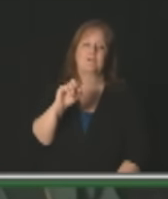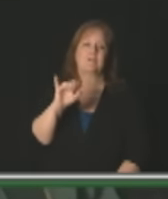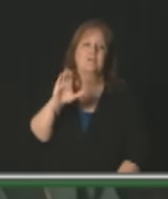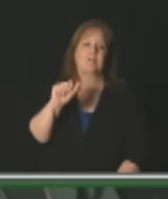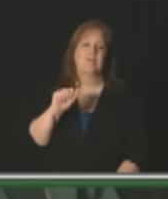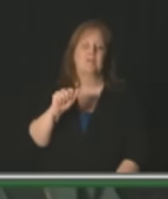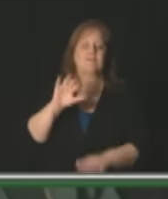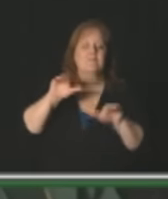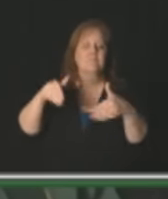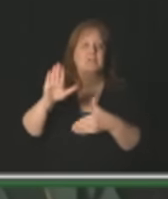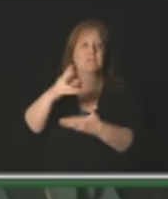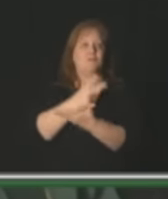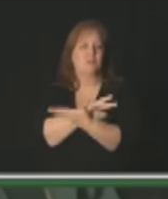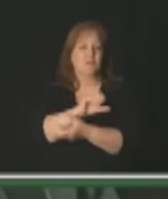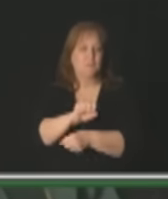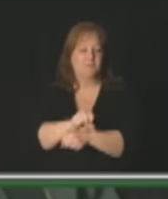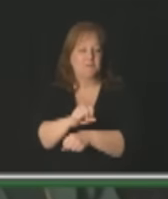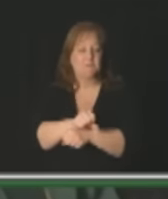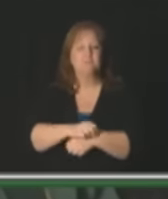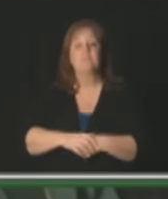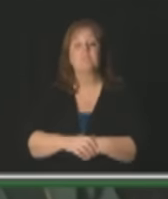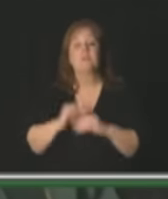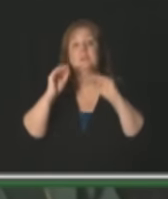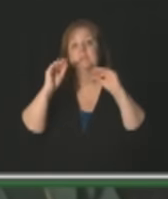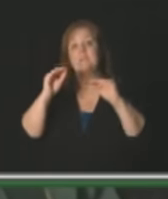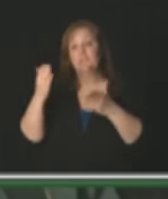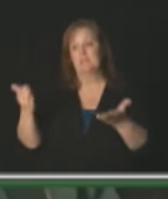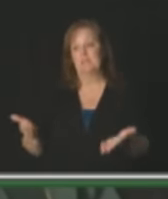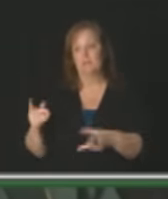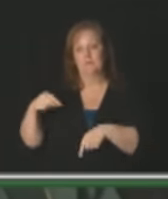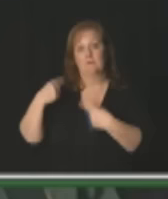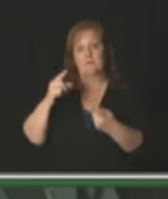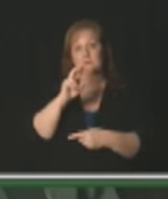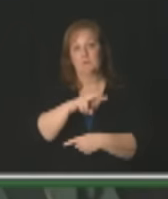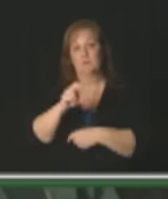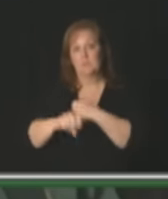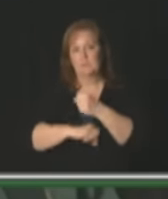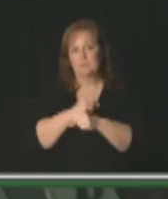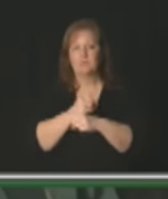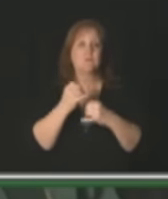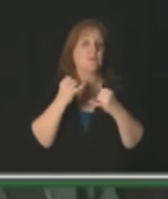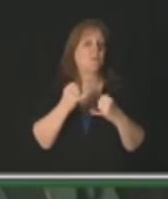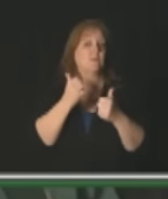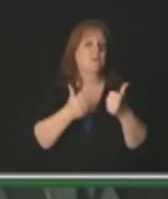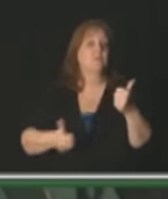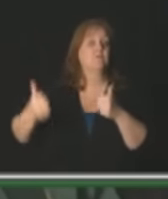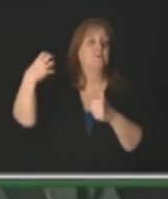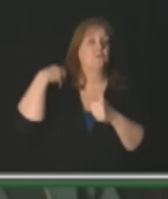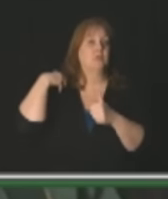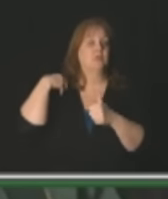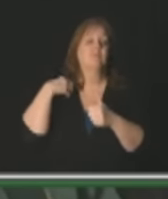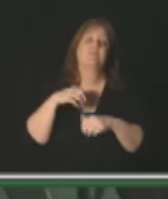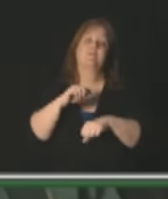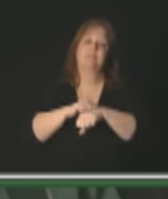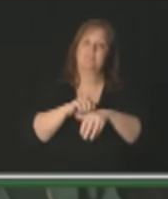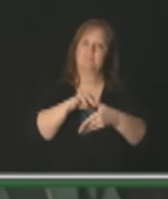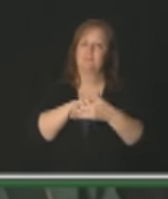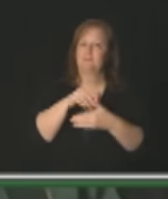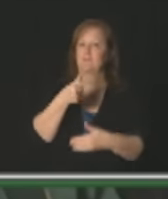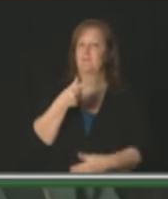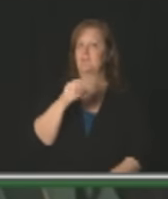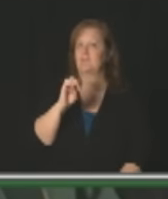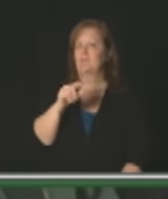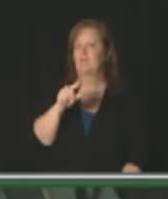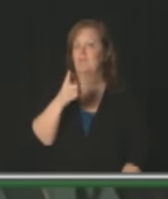He has been a faculty member at Sacramento State for 22 years and is currently the chair of the geology department.